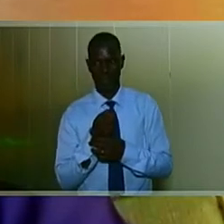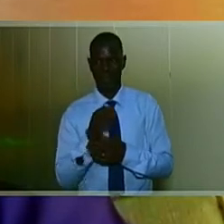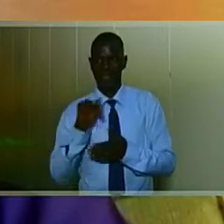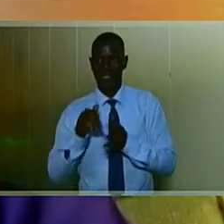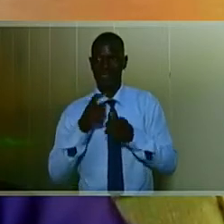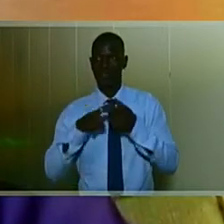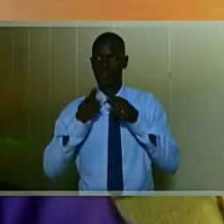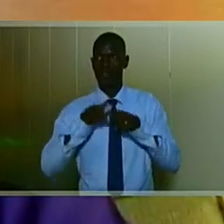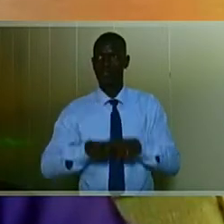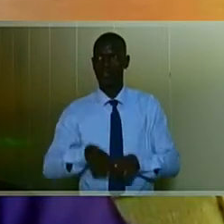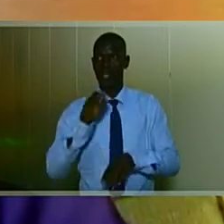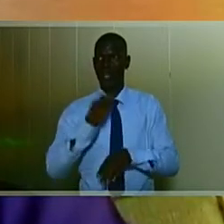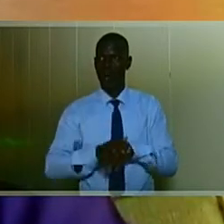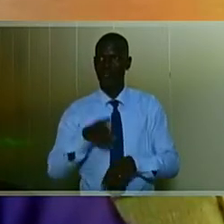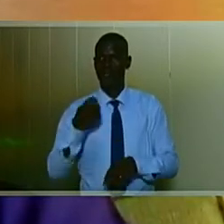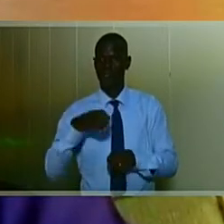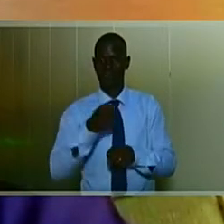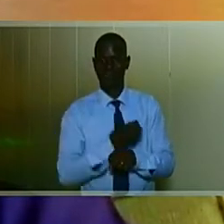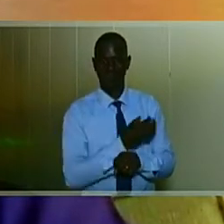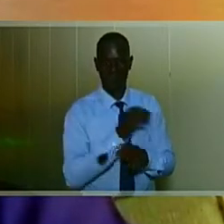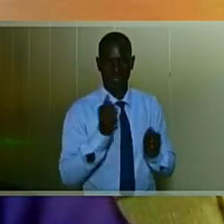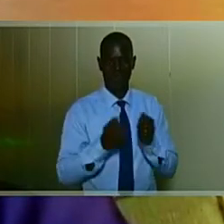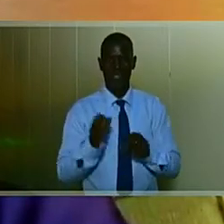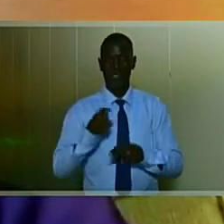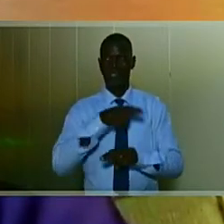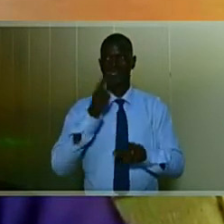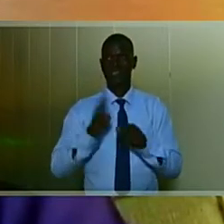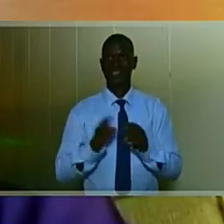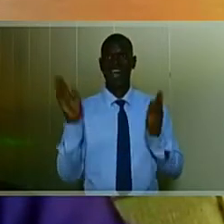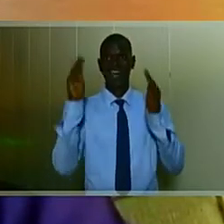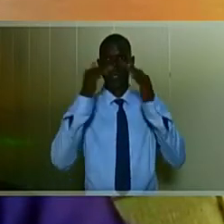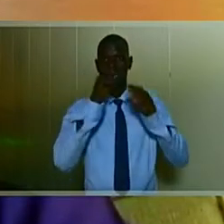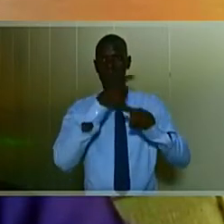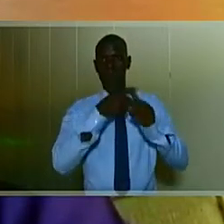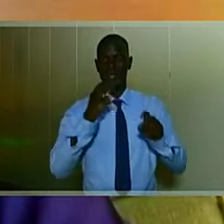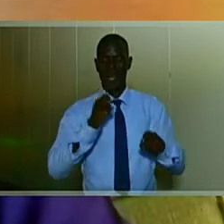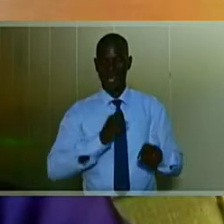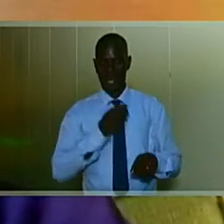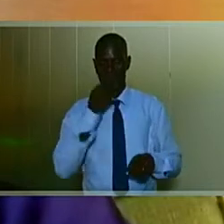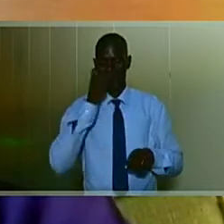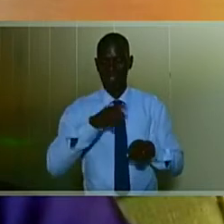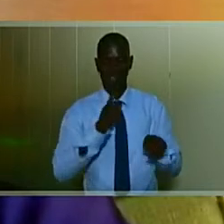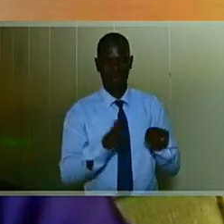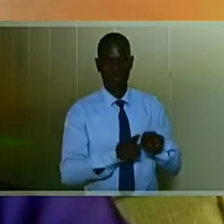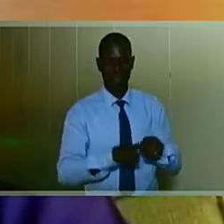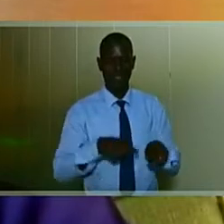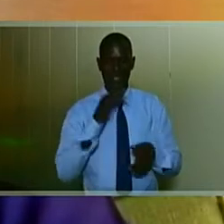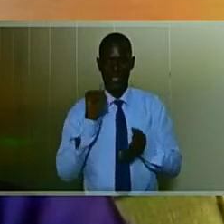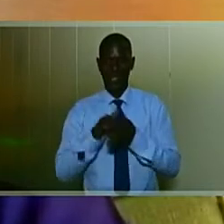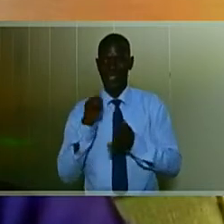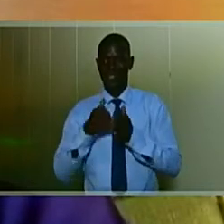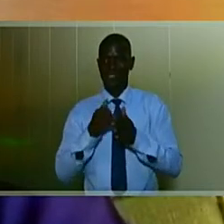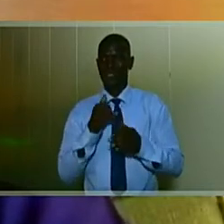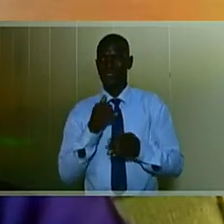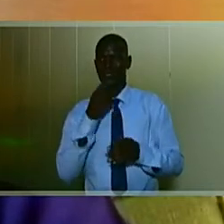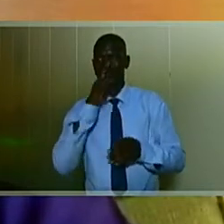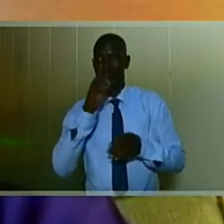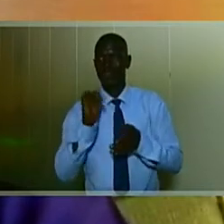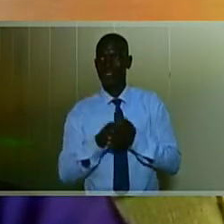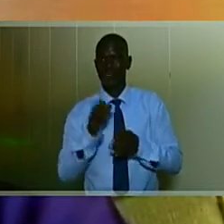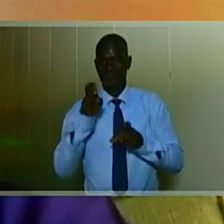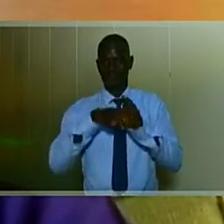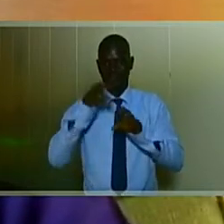depend on consultation with the National Assembly. Then I must also say that it is not true what has been said here by the chairman